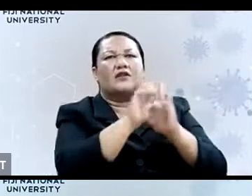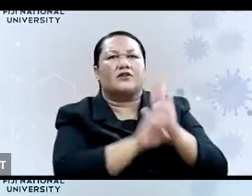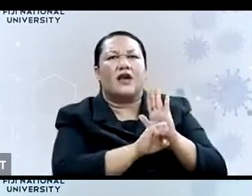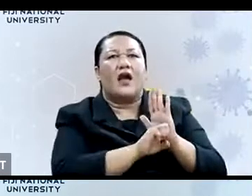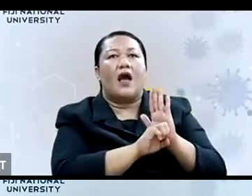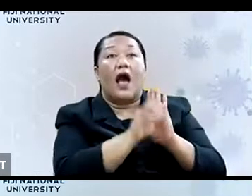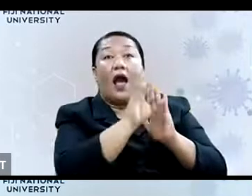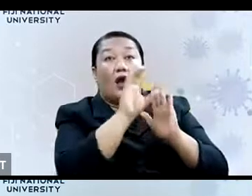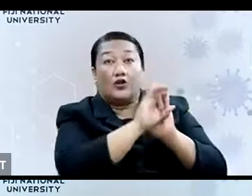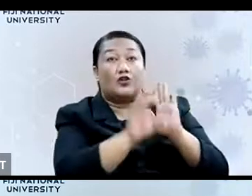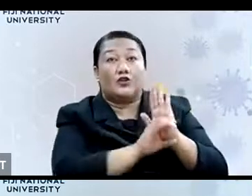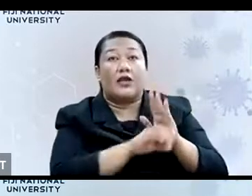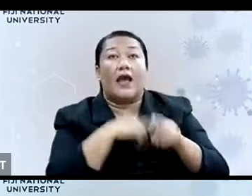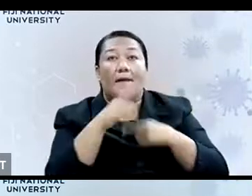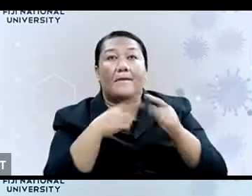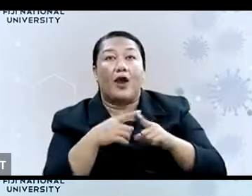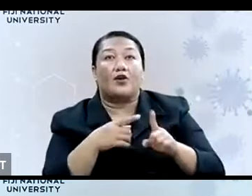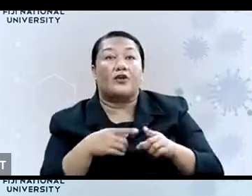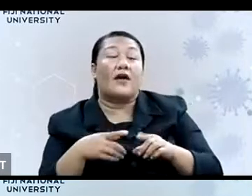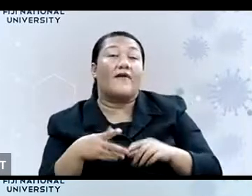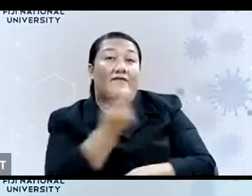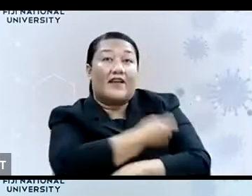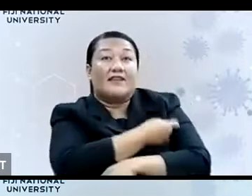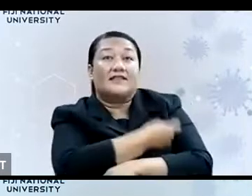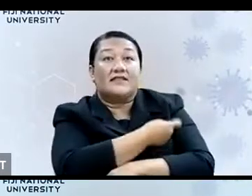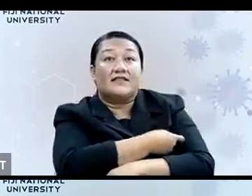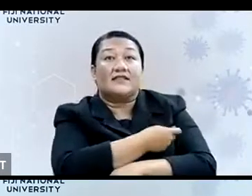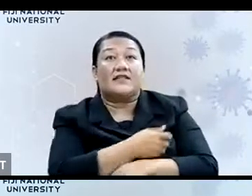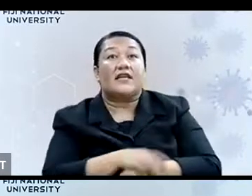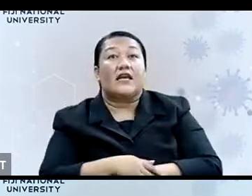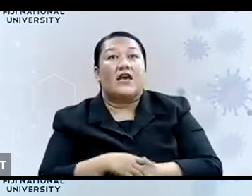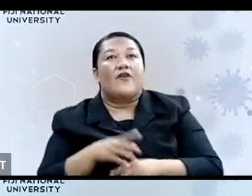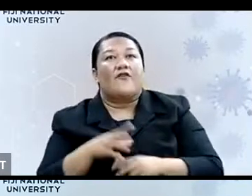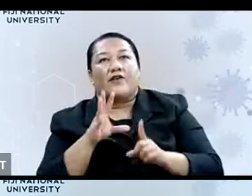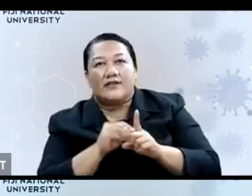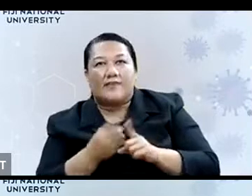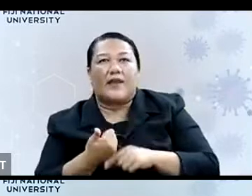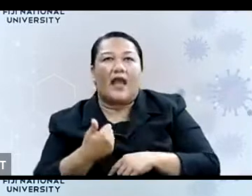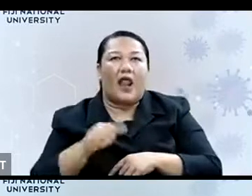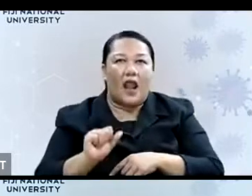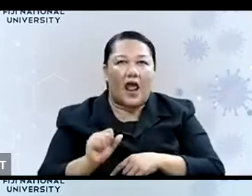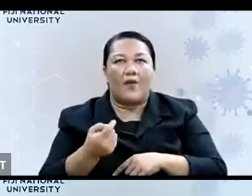on your phone or some proof of vaccination allowing you to do certain things?